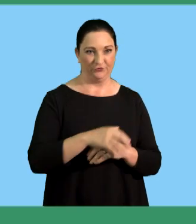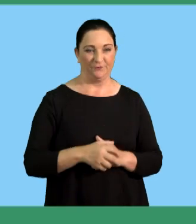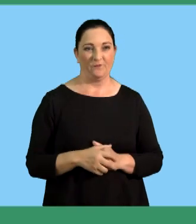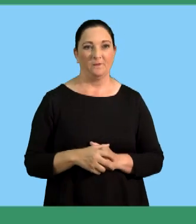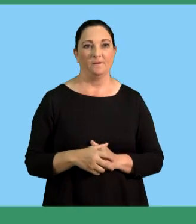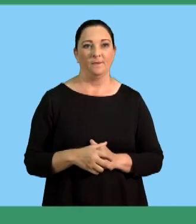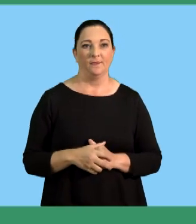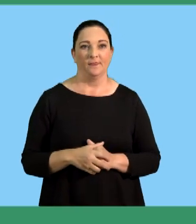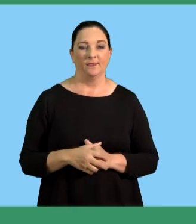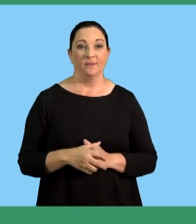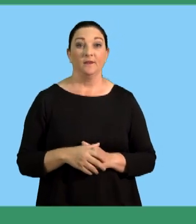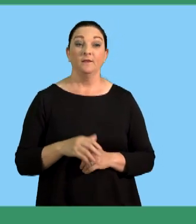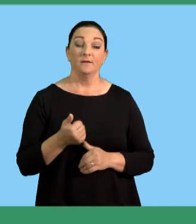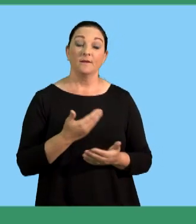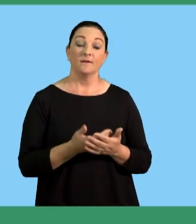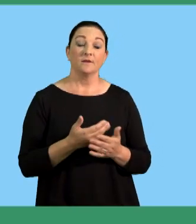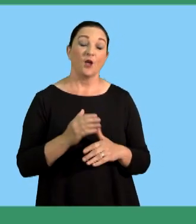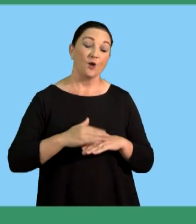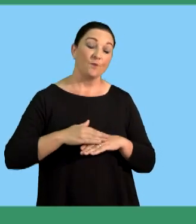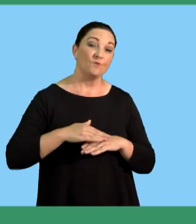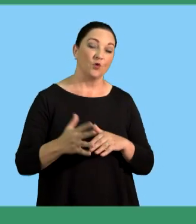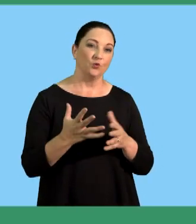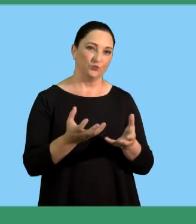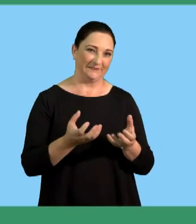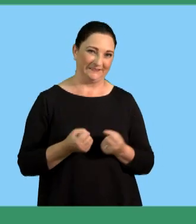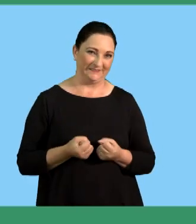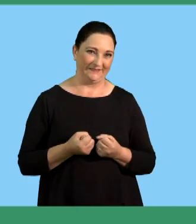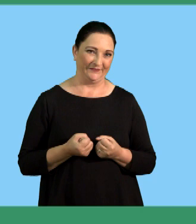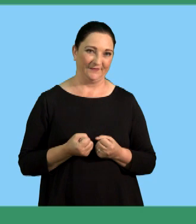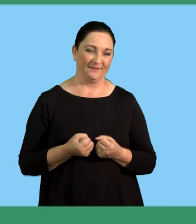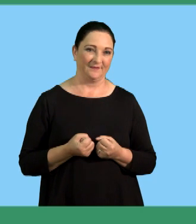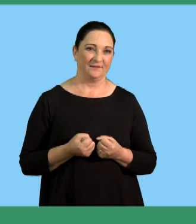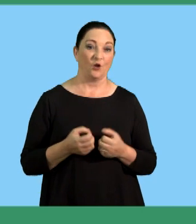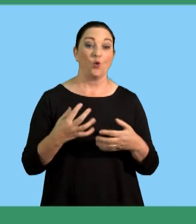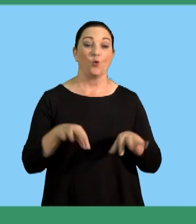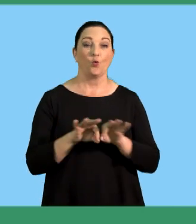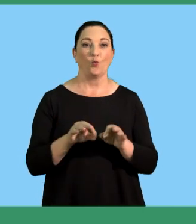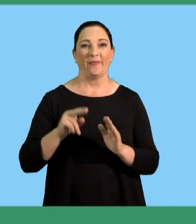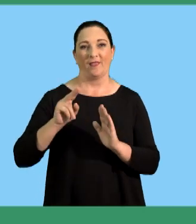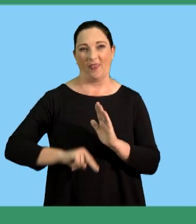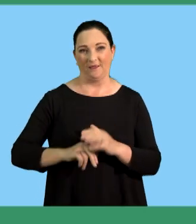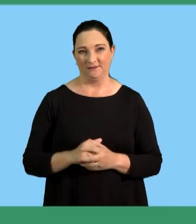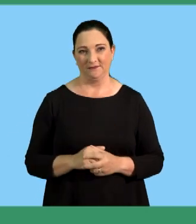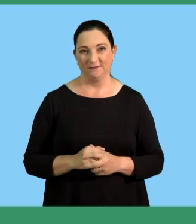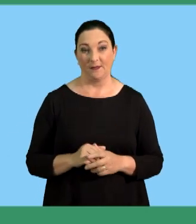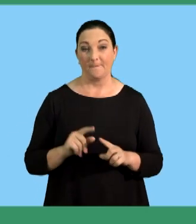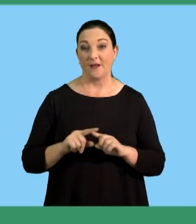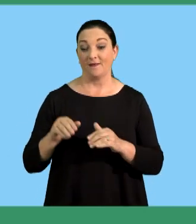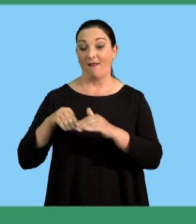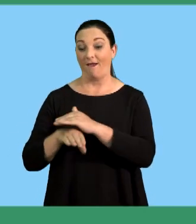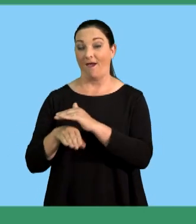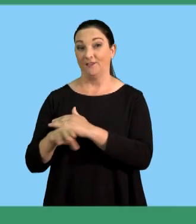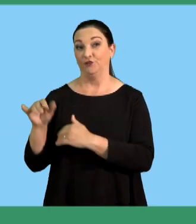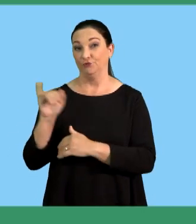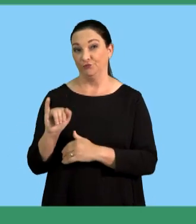insurance or the insurance company is receiving more for an asset that is worth less. Whereas when we are looking into